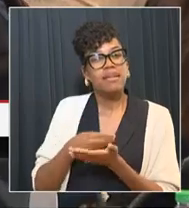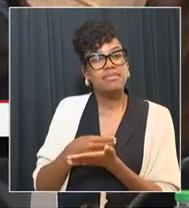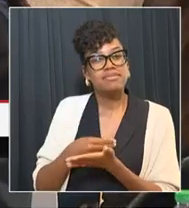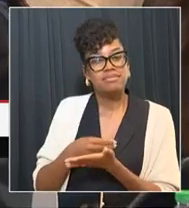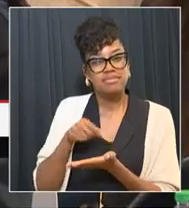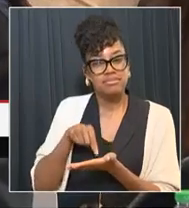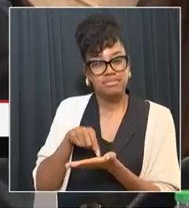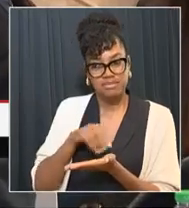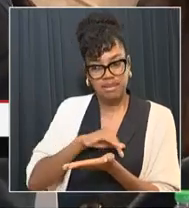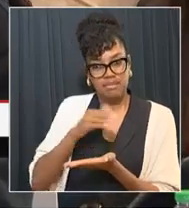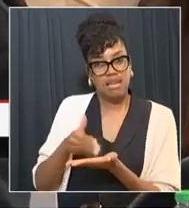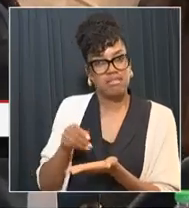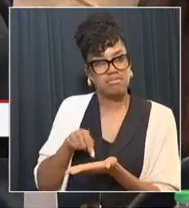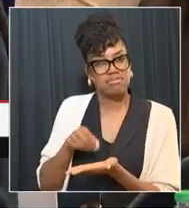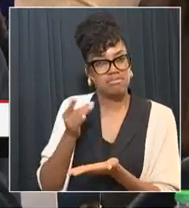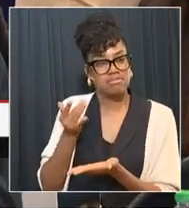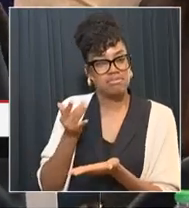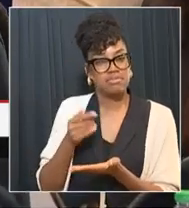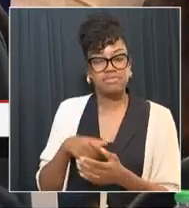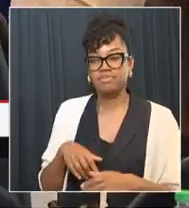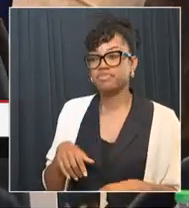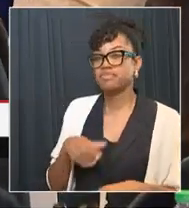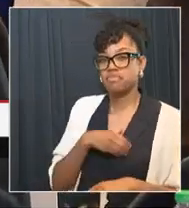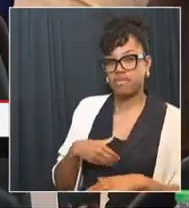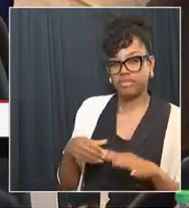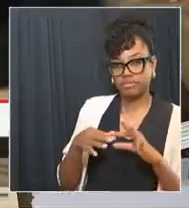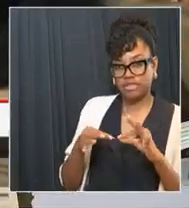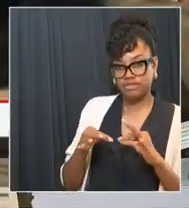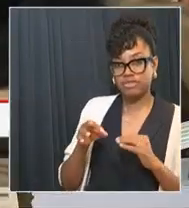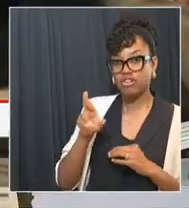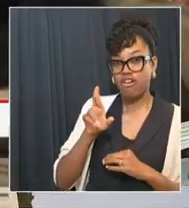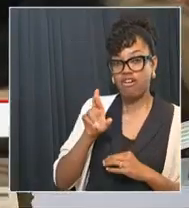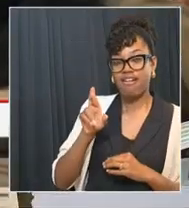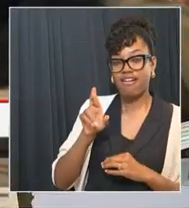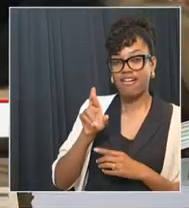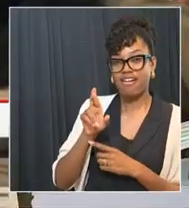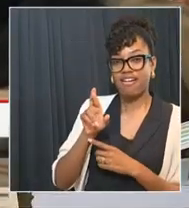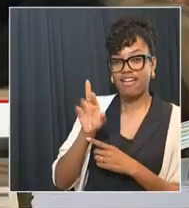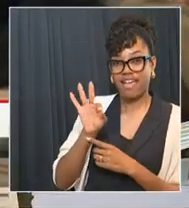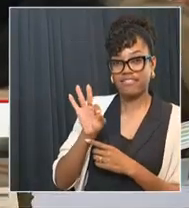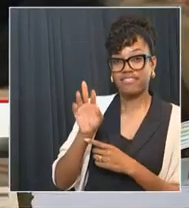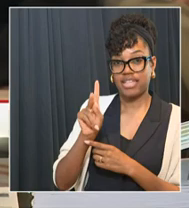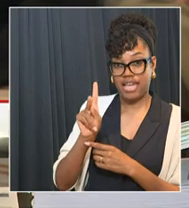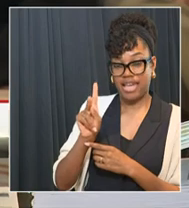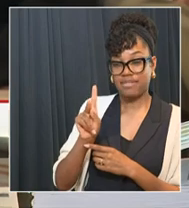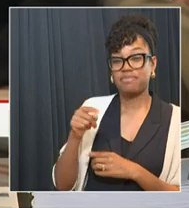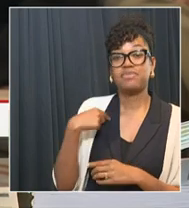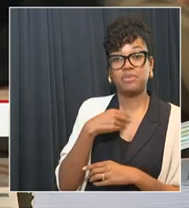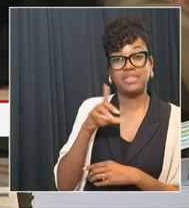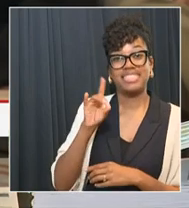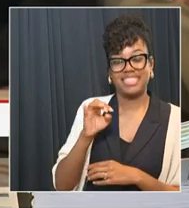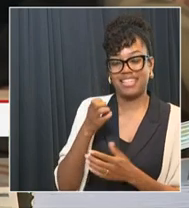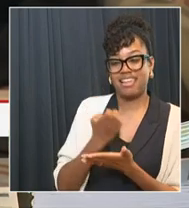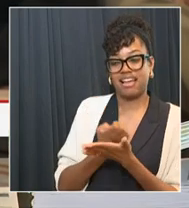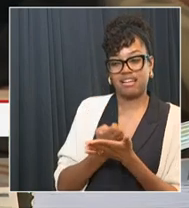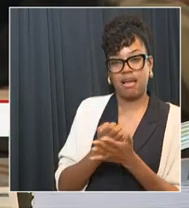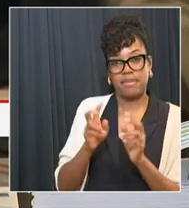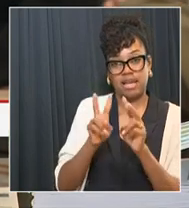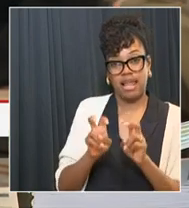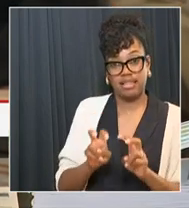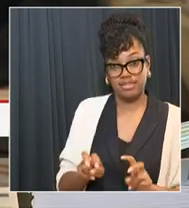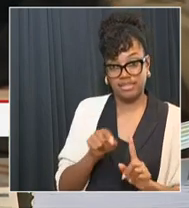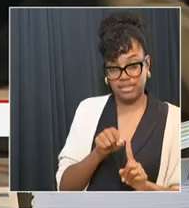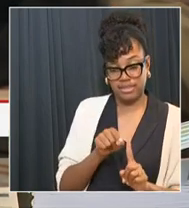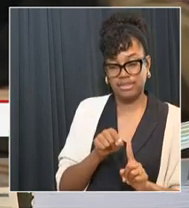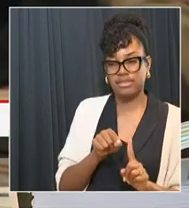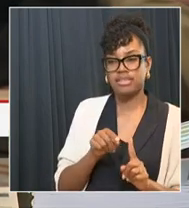both of those things? So on RFK, we of course have done economic analysis as it relates to